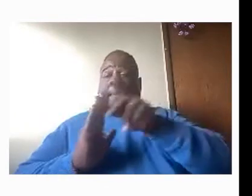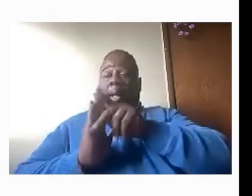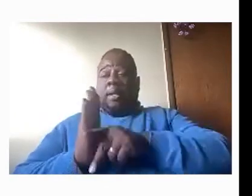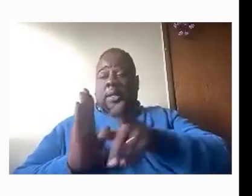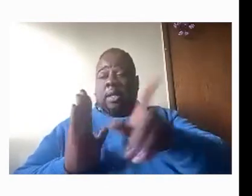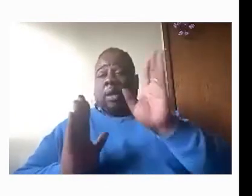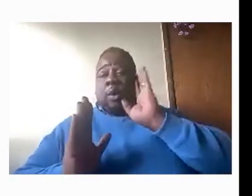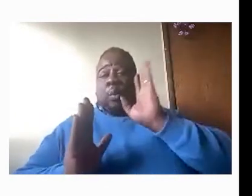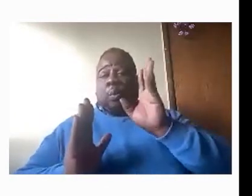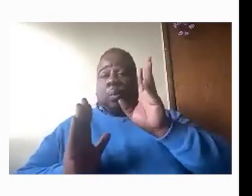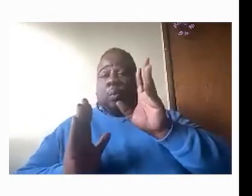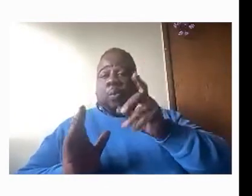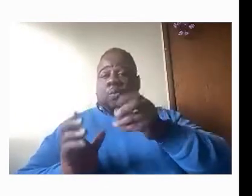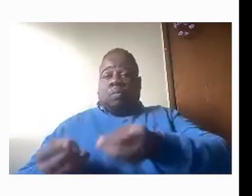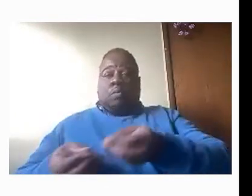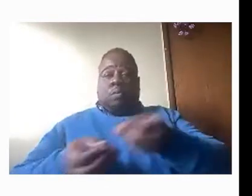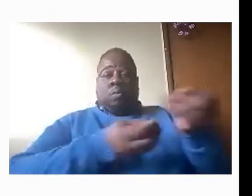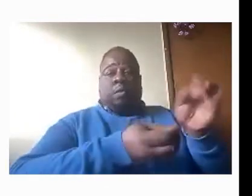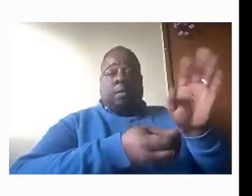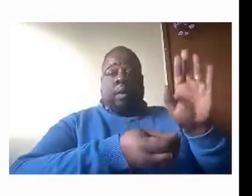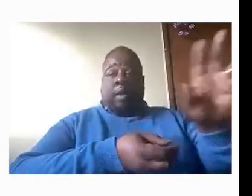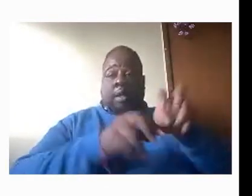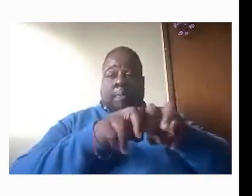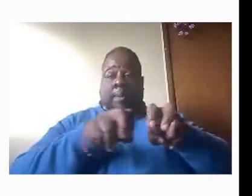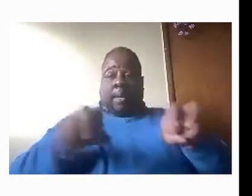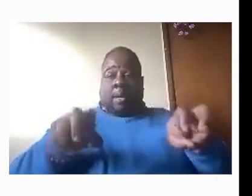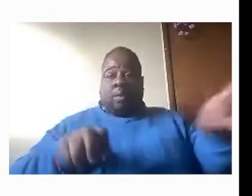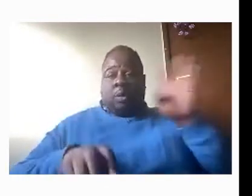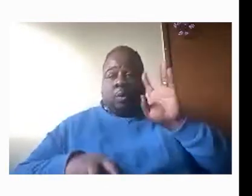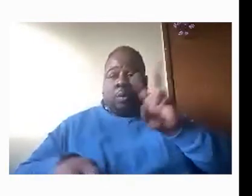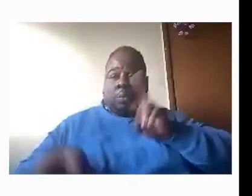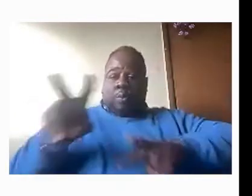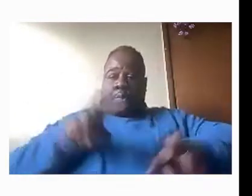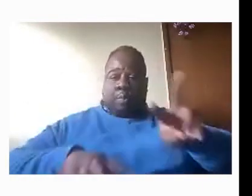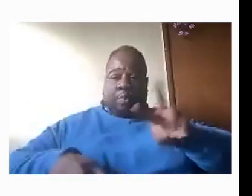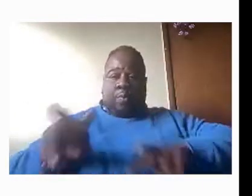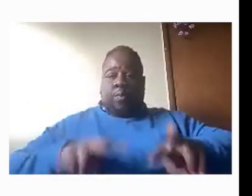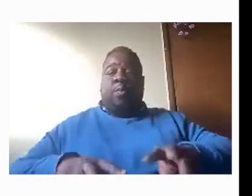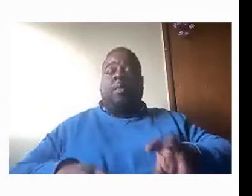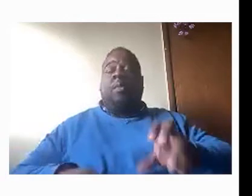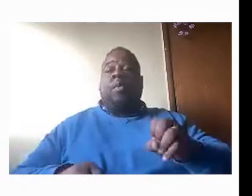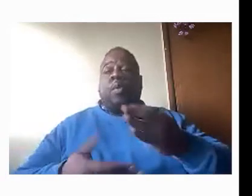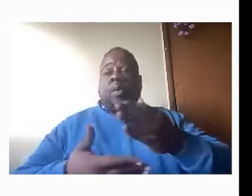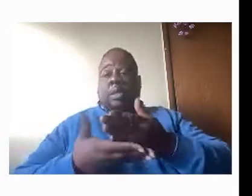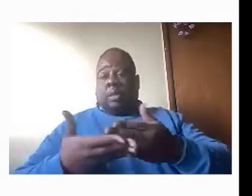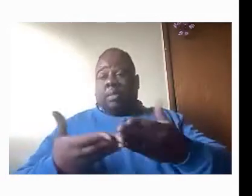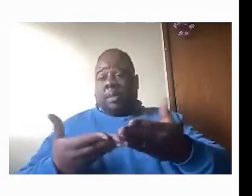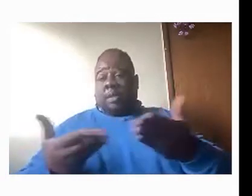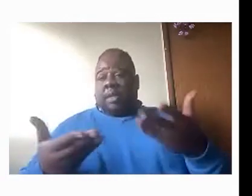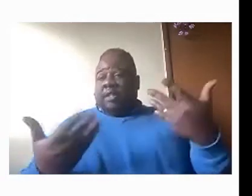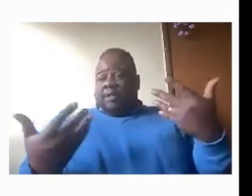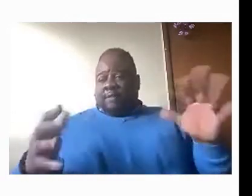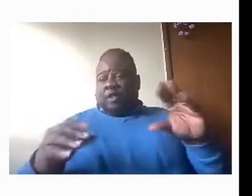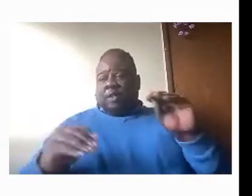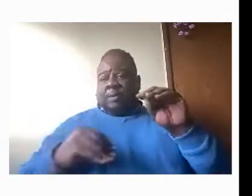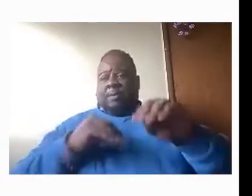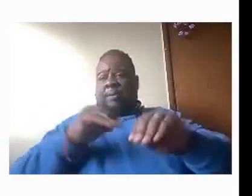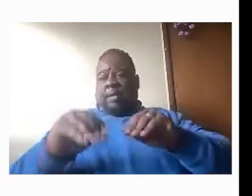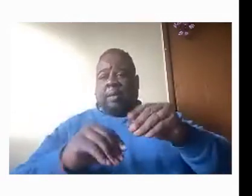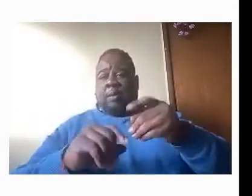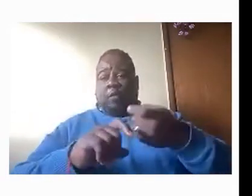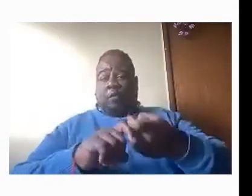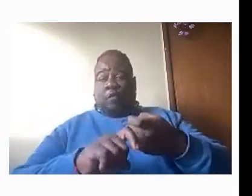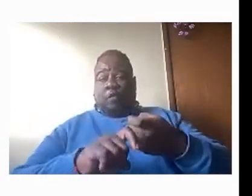and review certain plans. And those were some of the things that, that were put in place from that lawsuit.